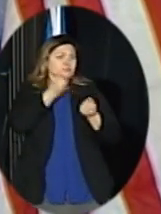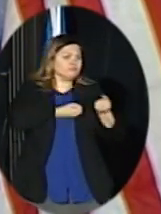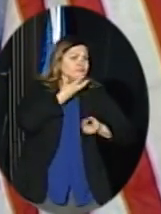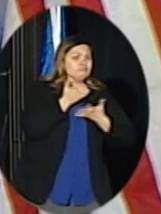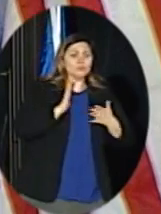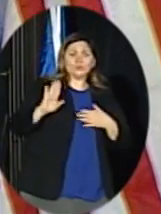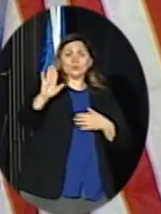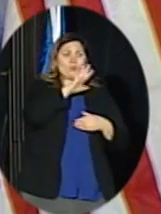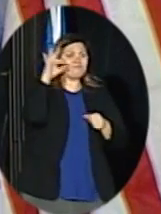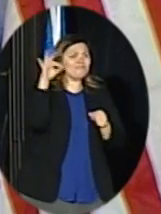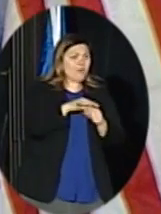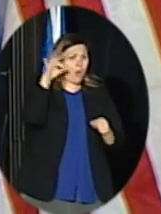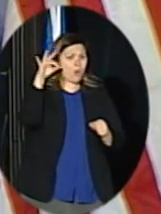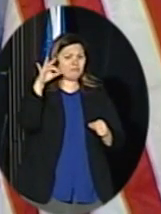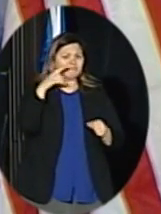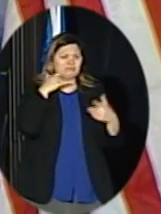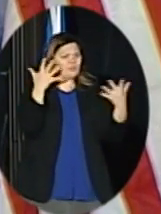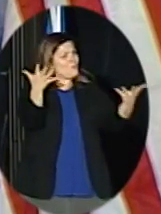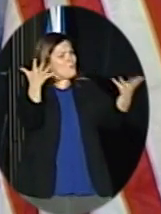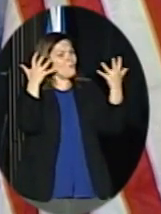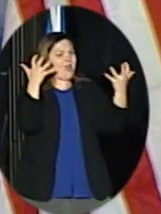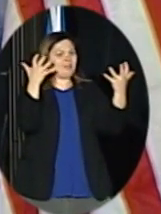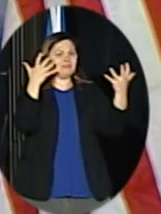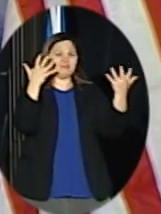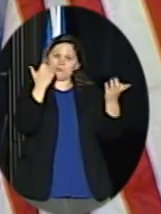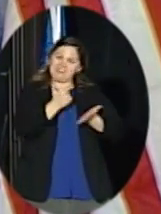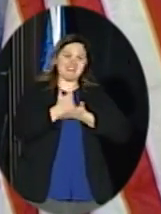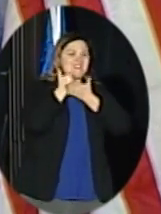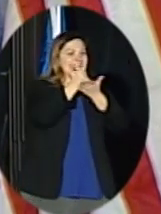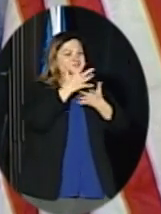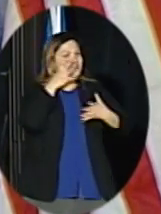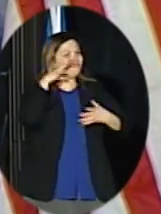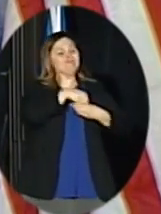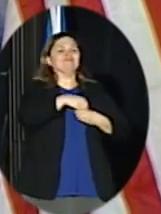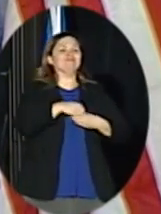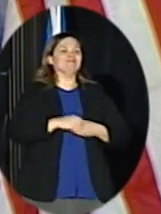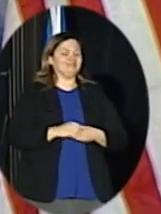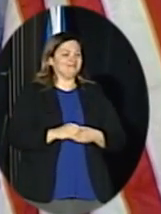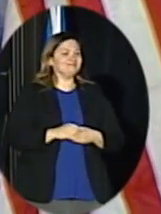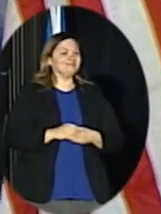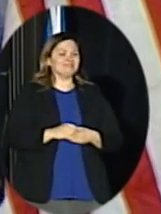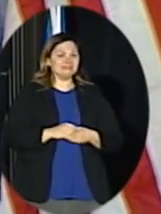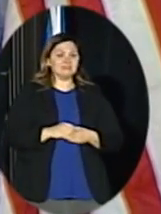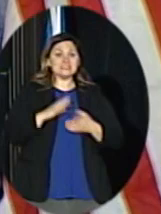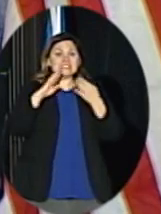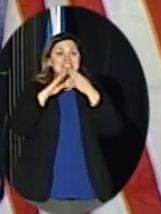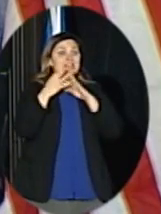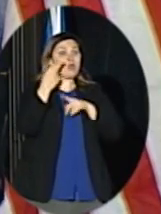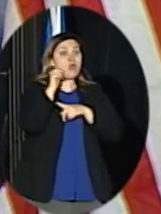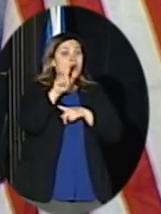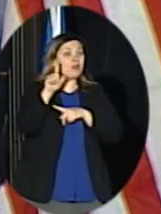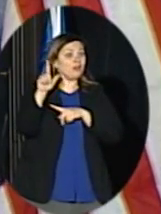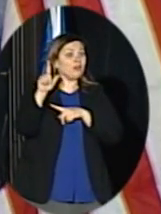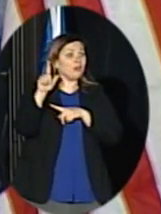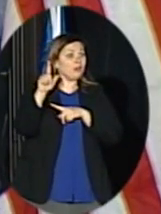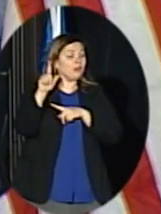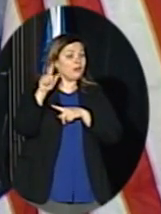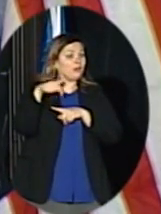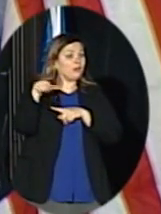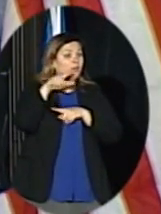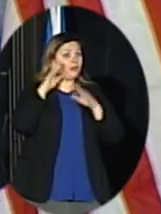want to help, that you have more to offer. So our city hall won't be designed to simply lift my